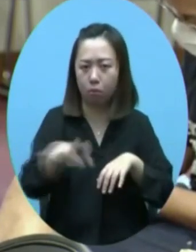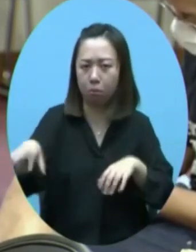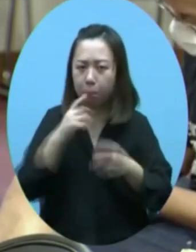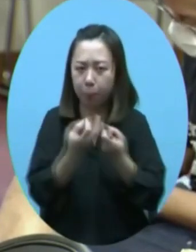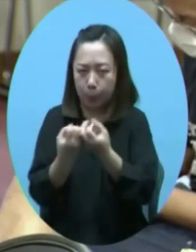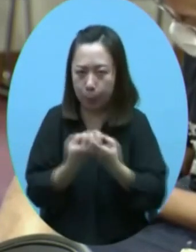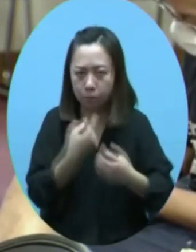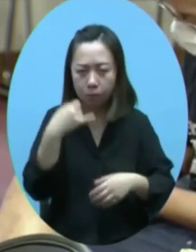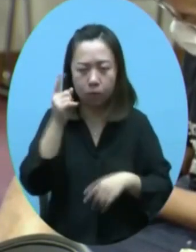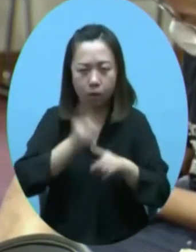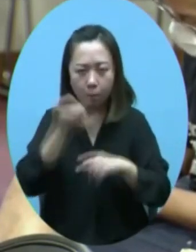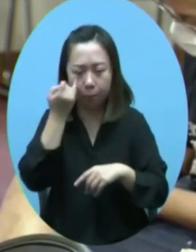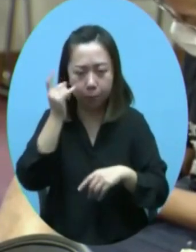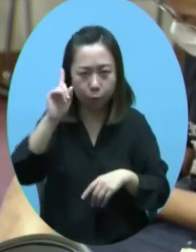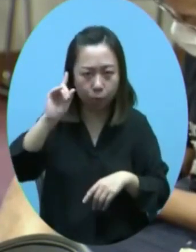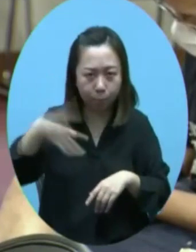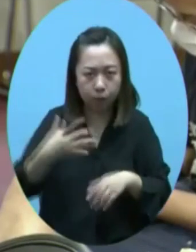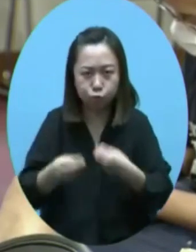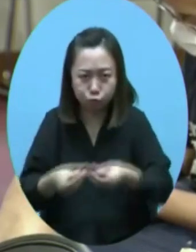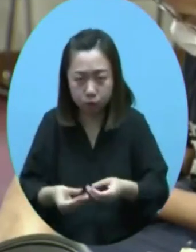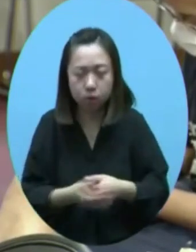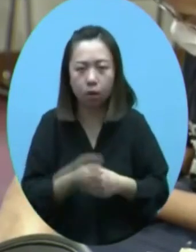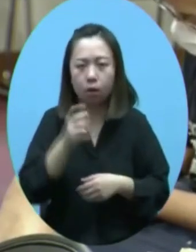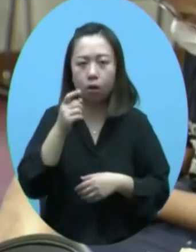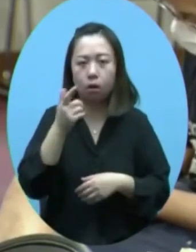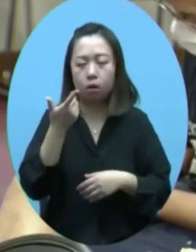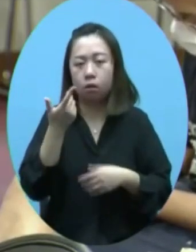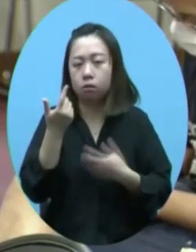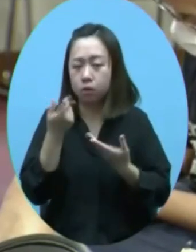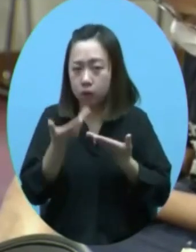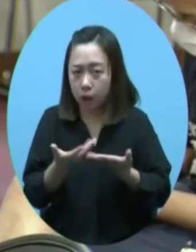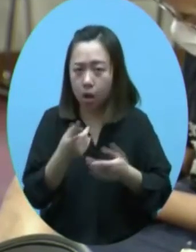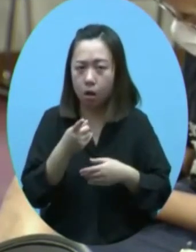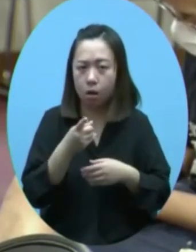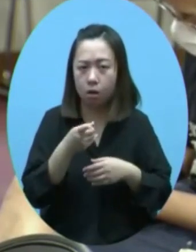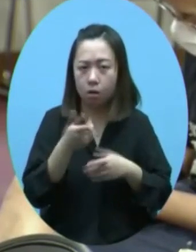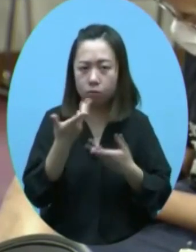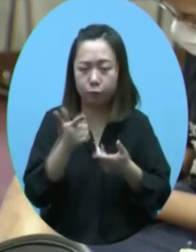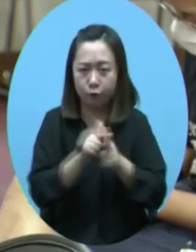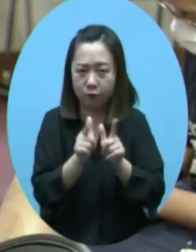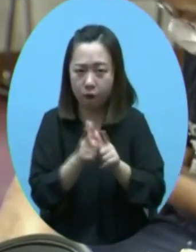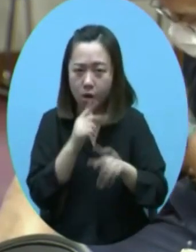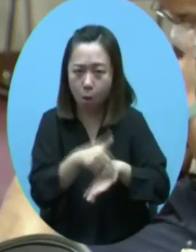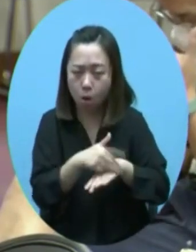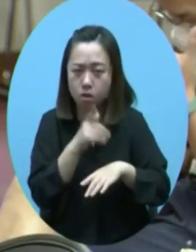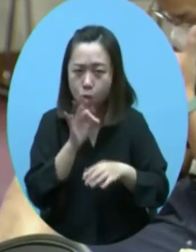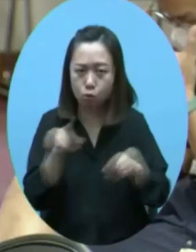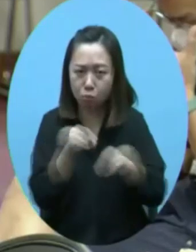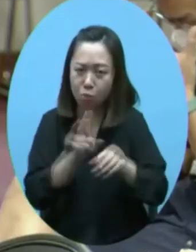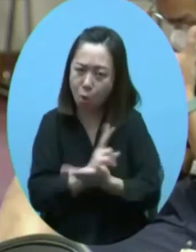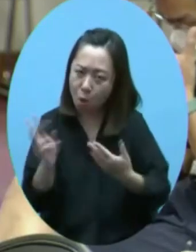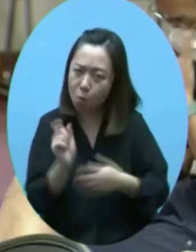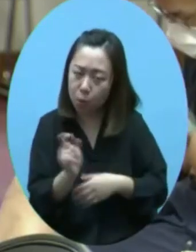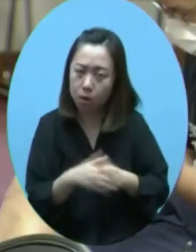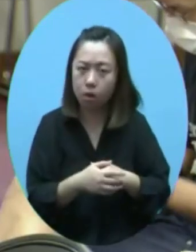And well, you see a recent outbreak in the community with unknown sources. So do you think the containment strategy need